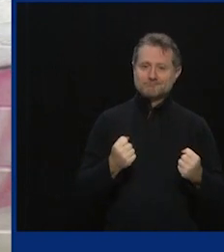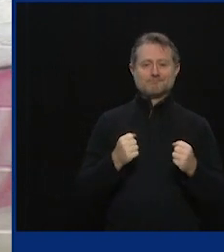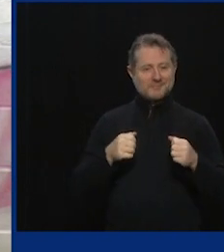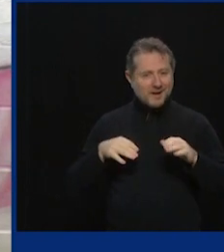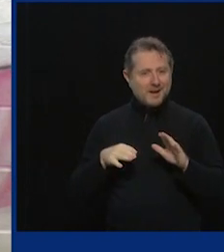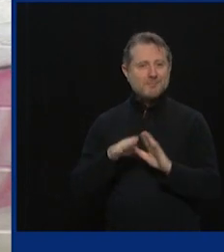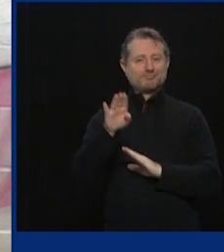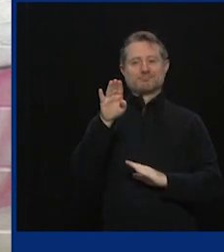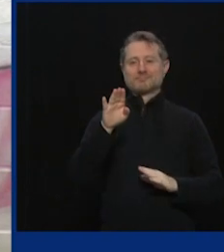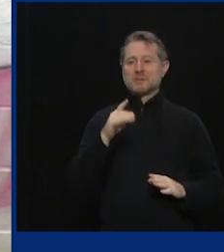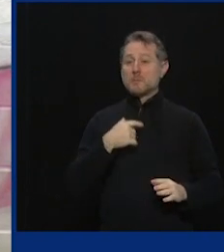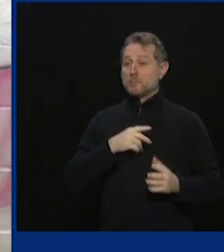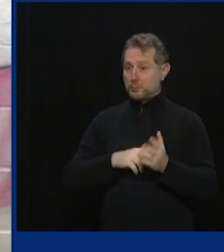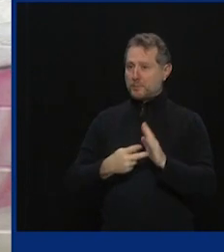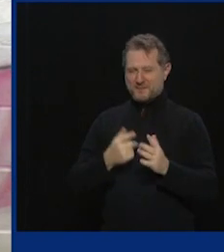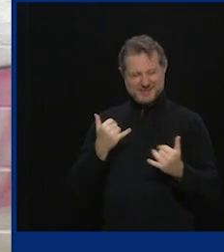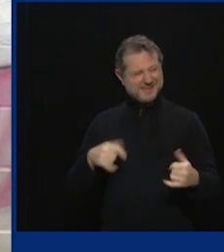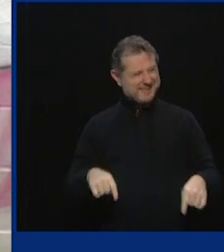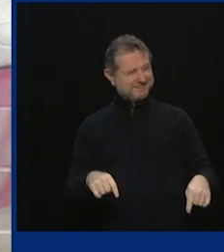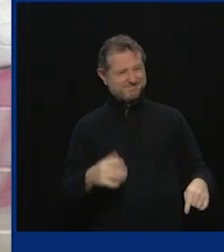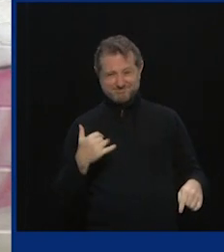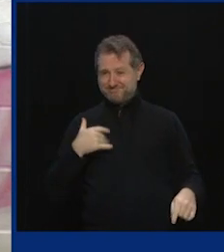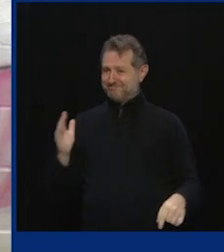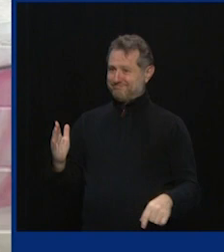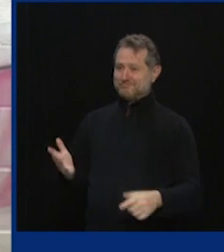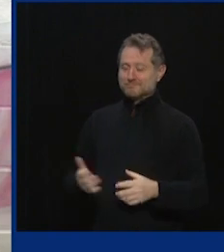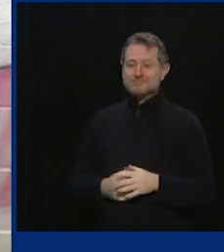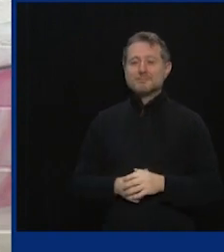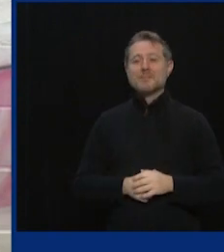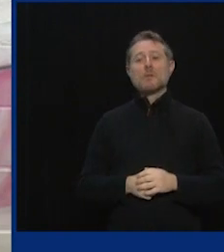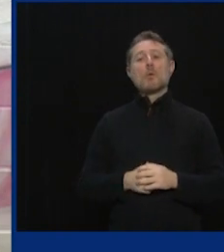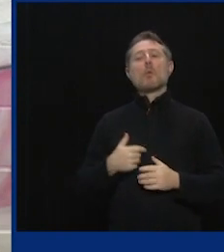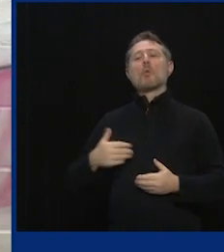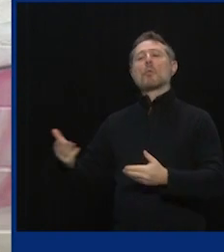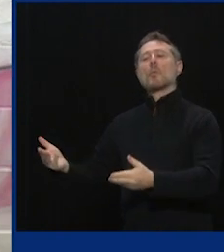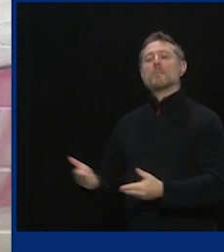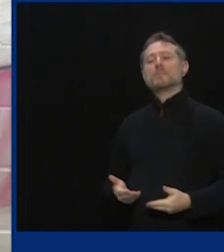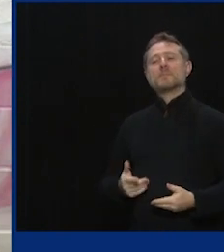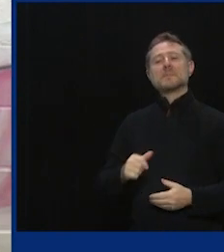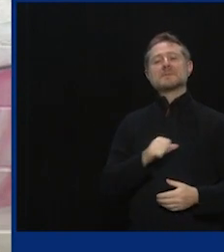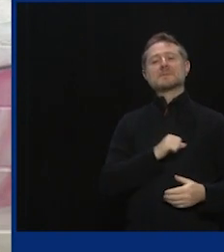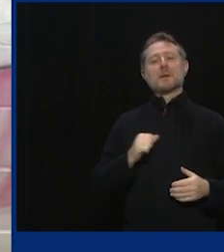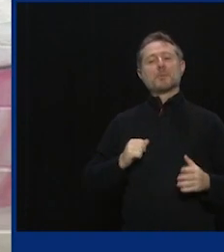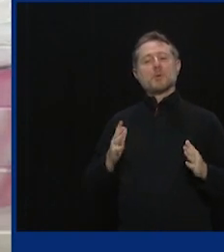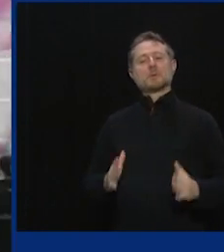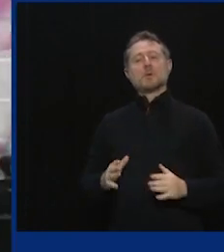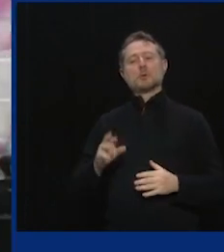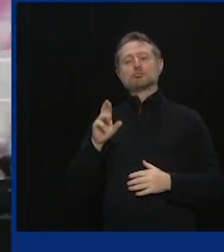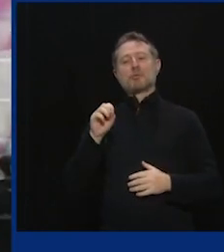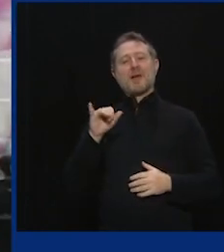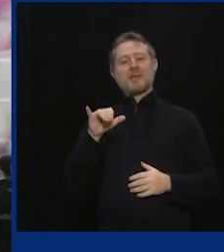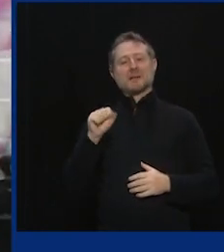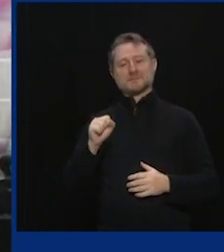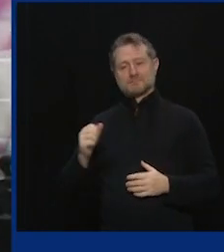about that. Please welcome an amazing advocate for this community, Assemblywoman Reyes.